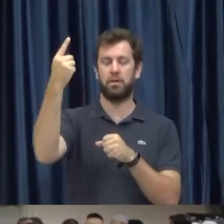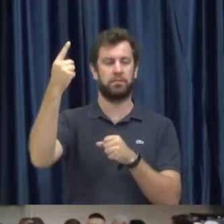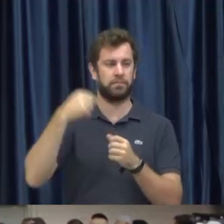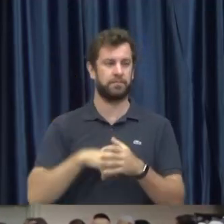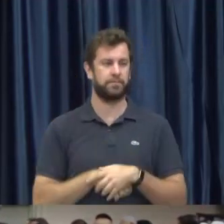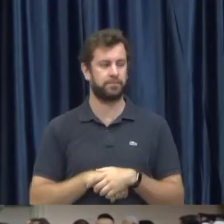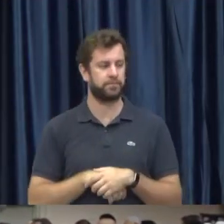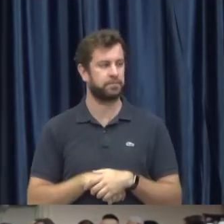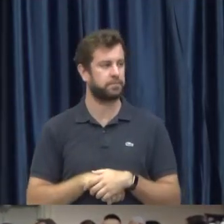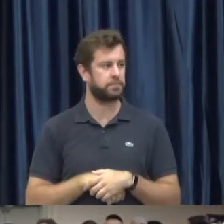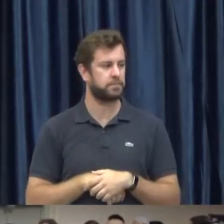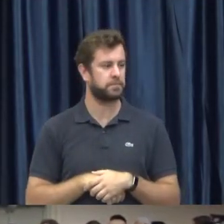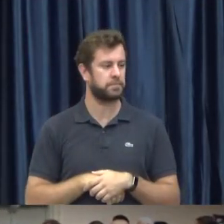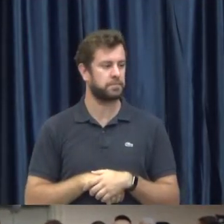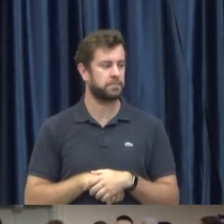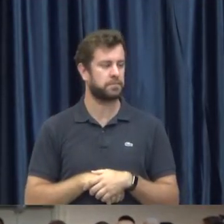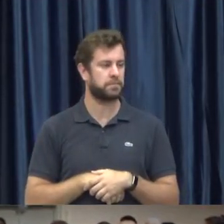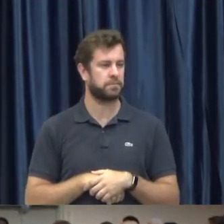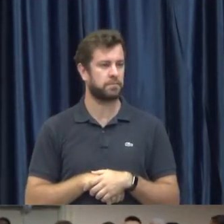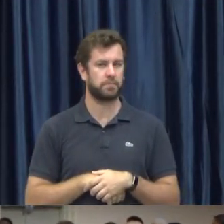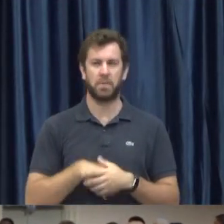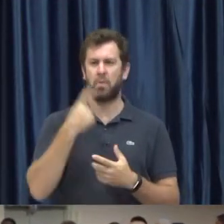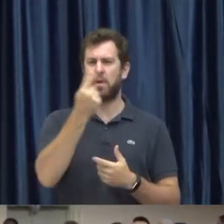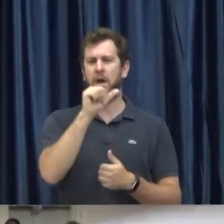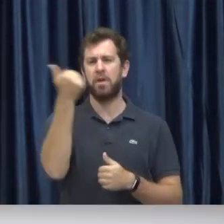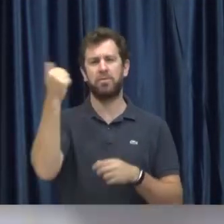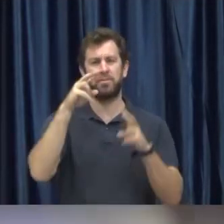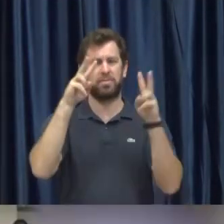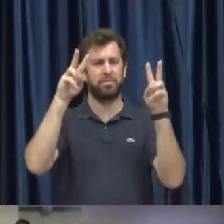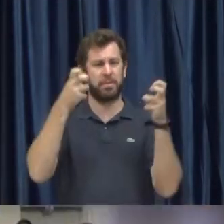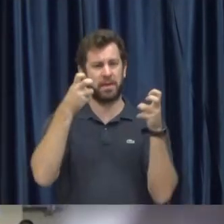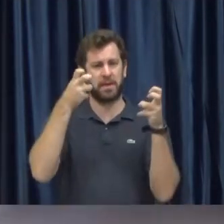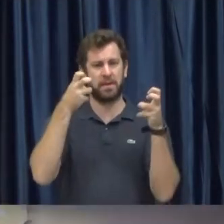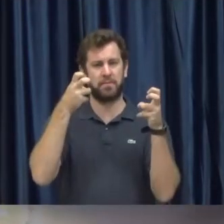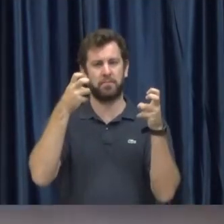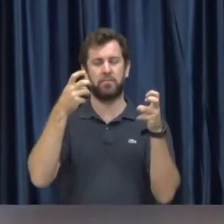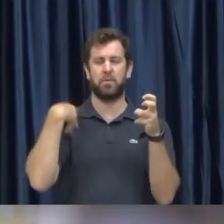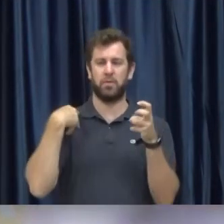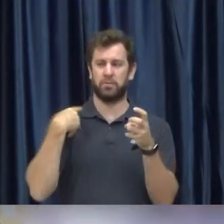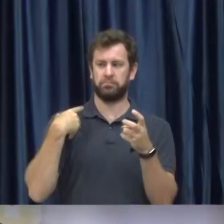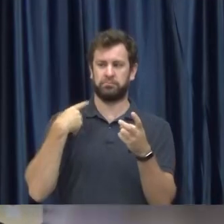Another one of the great themes or essence of Hajj is unity.